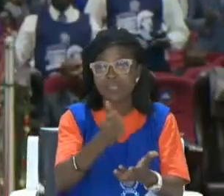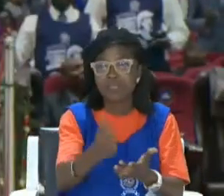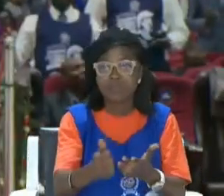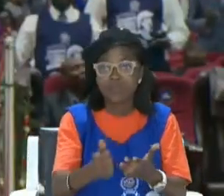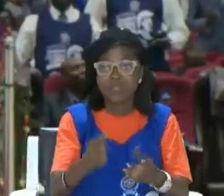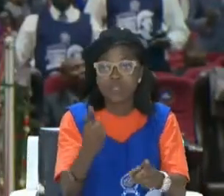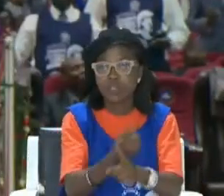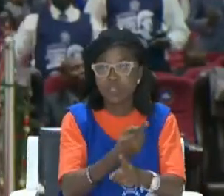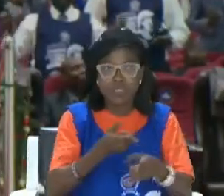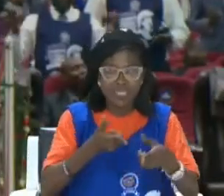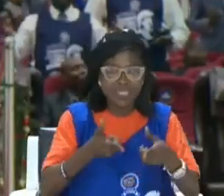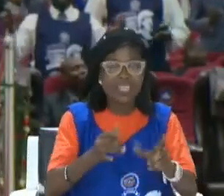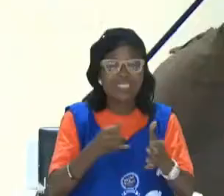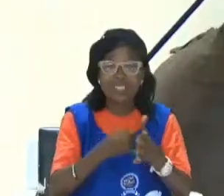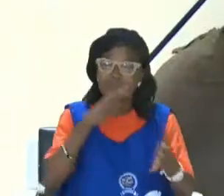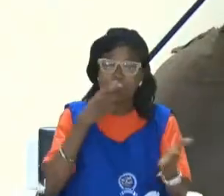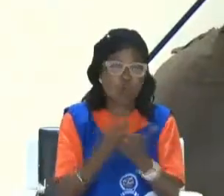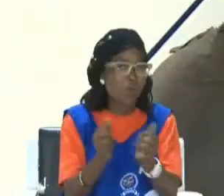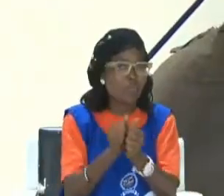Just let it be well with them.